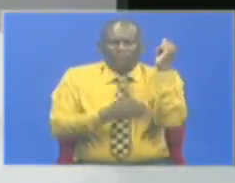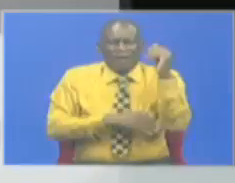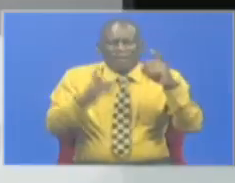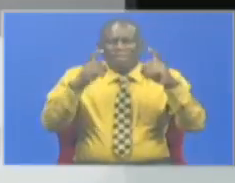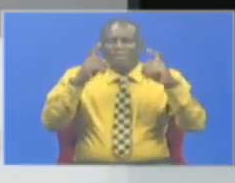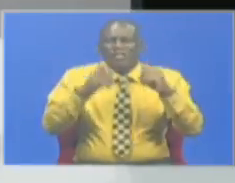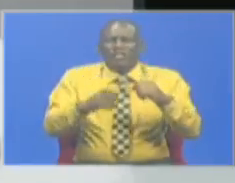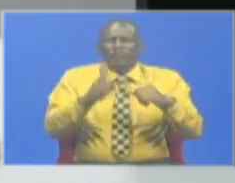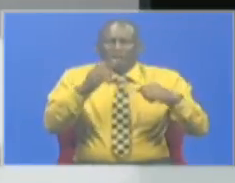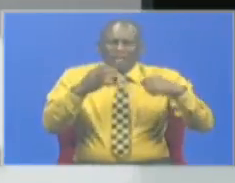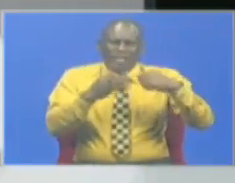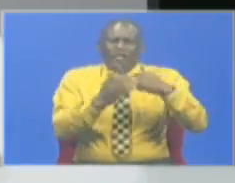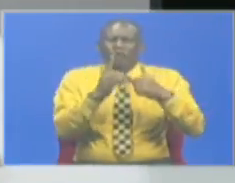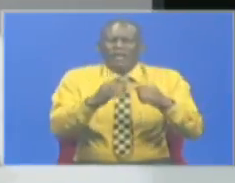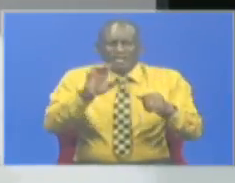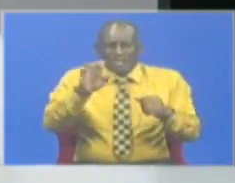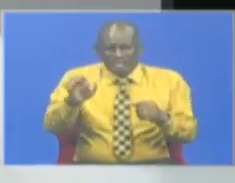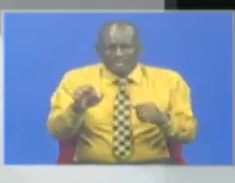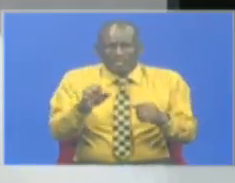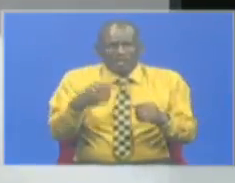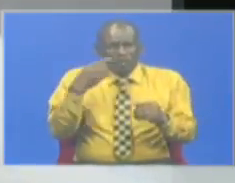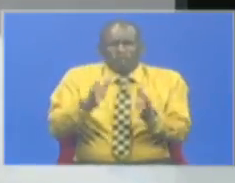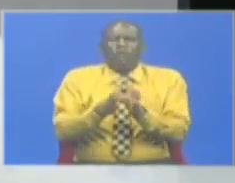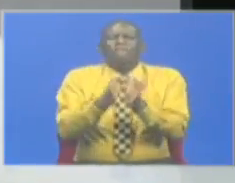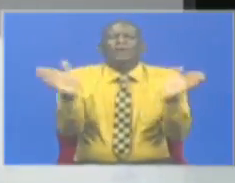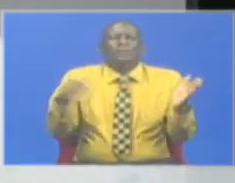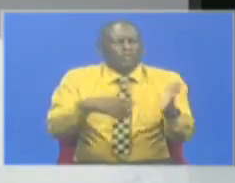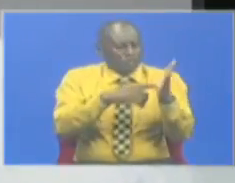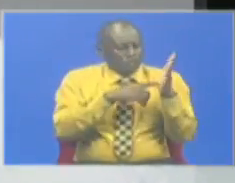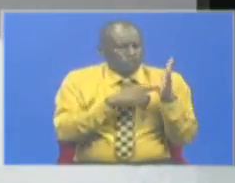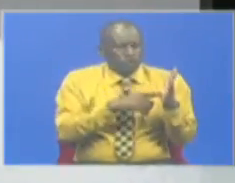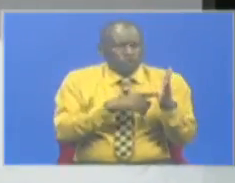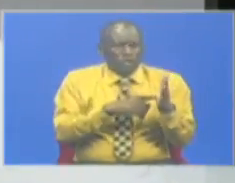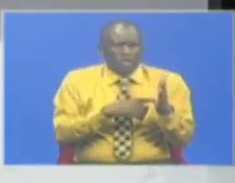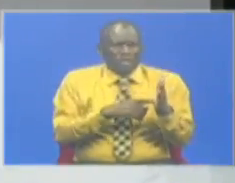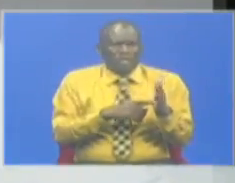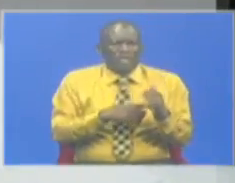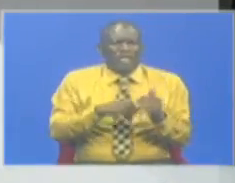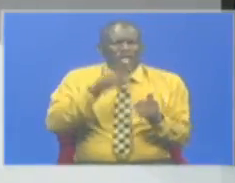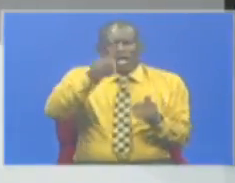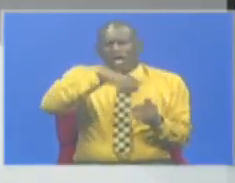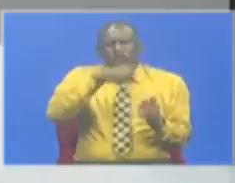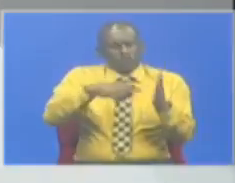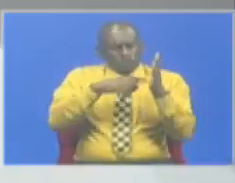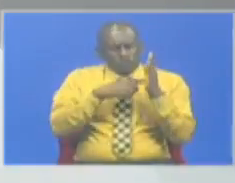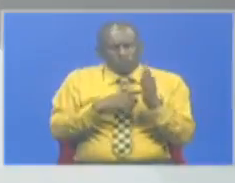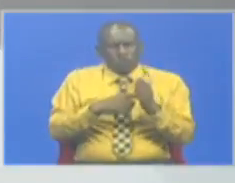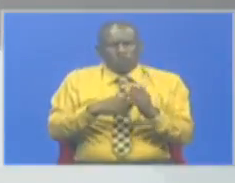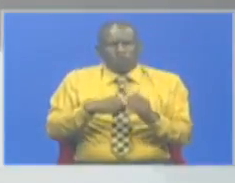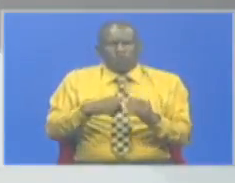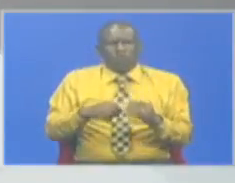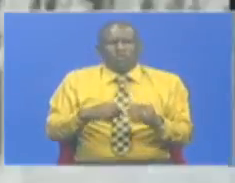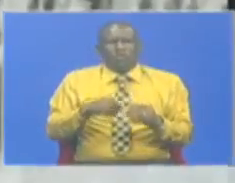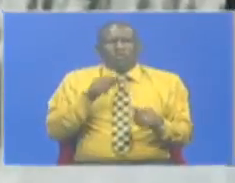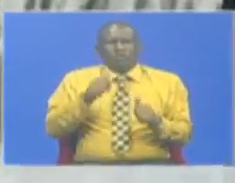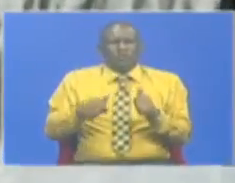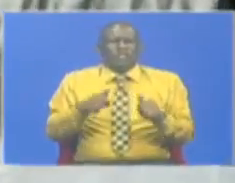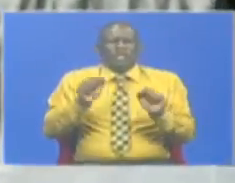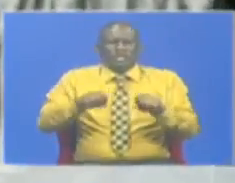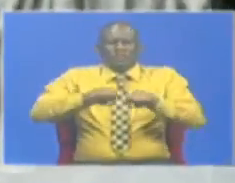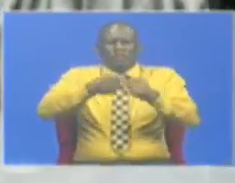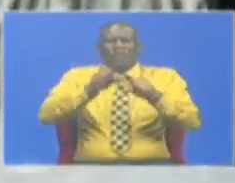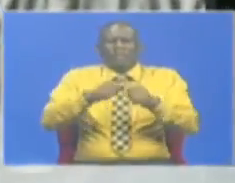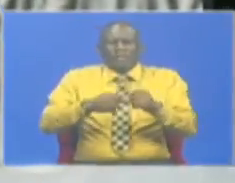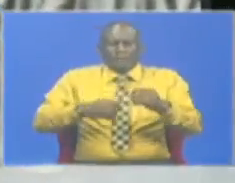181E of the Penal Code for publicly exhibiting an indecent show or performance tending to corrupt morals.